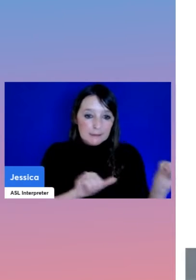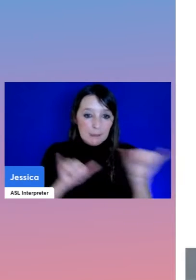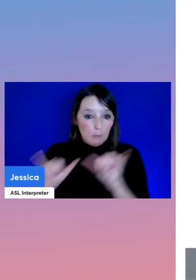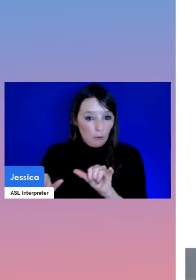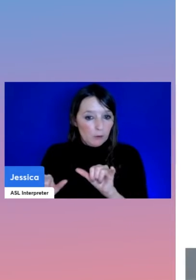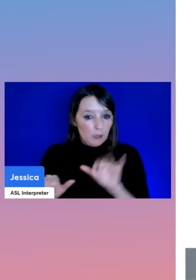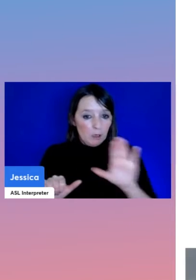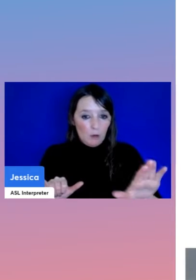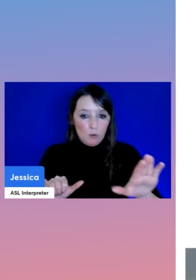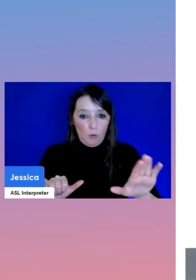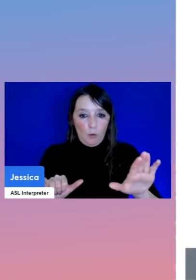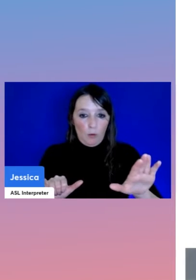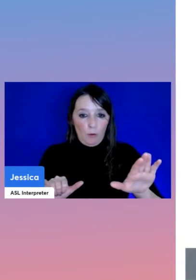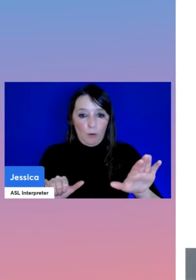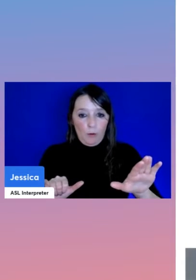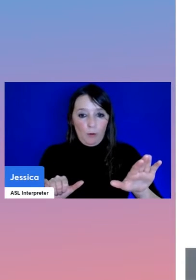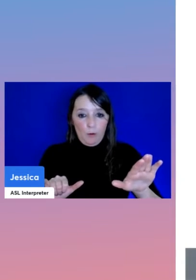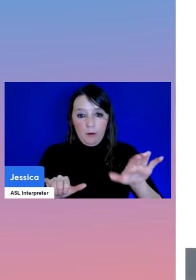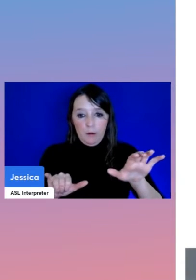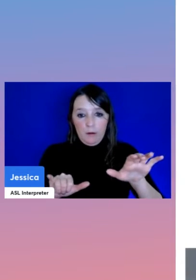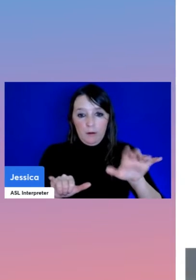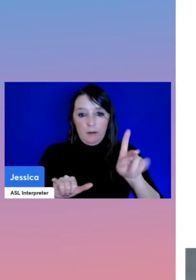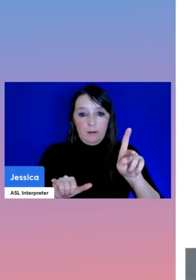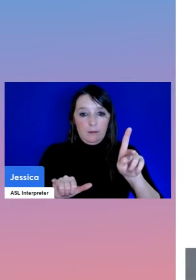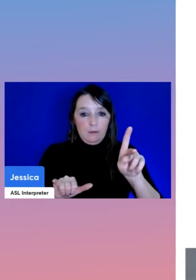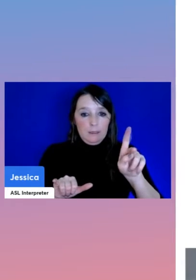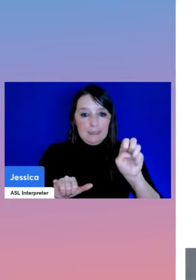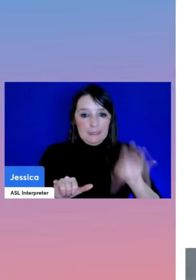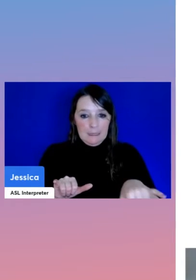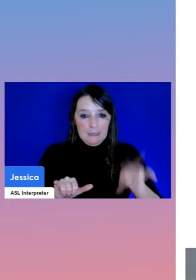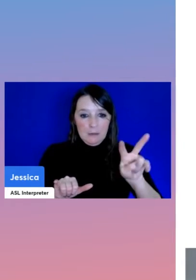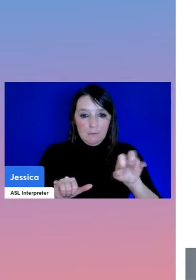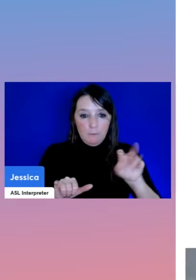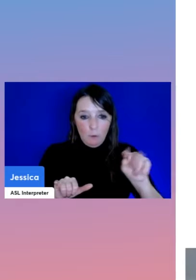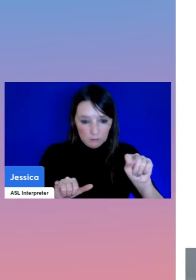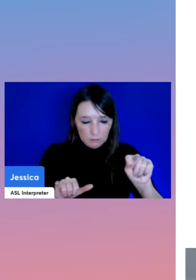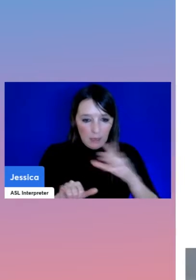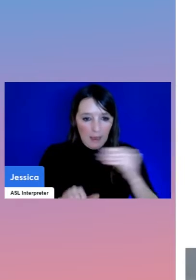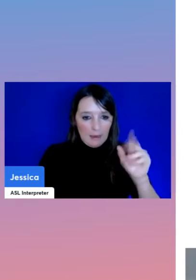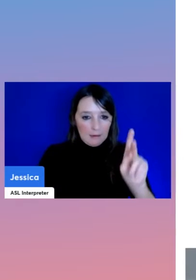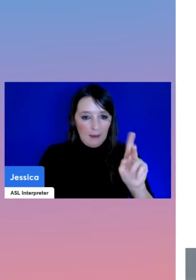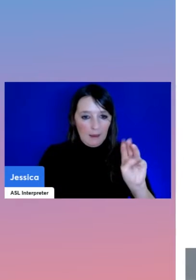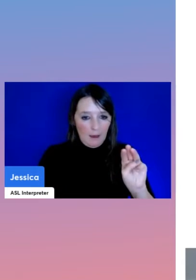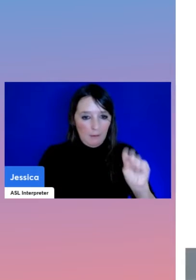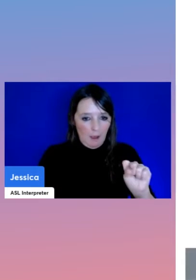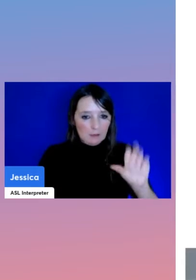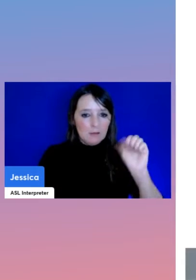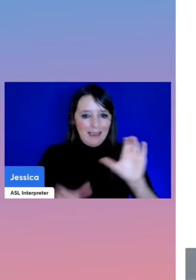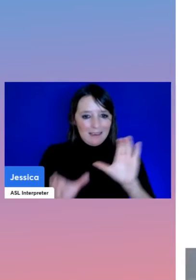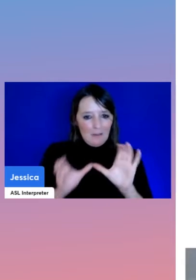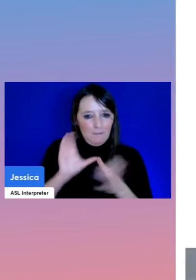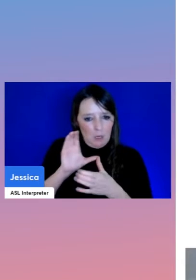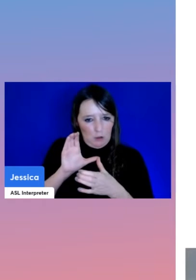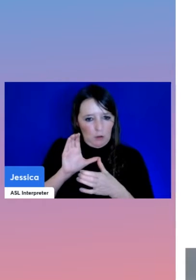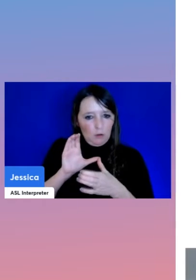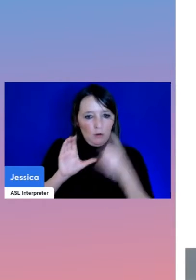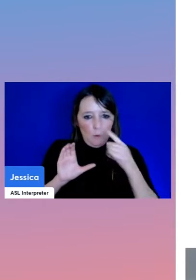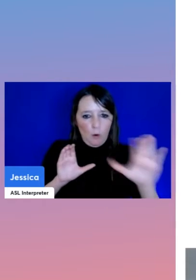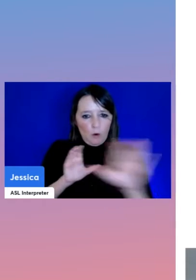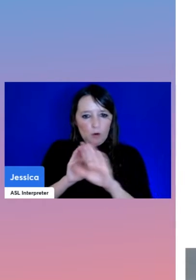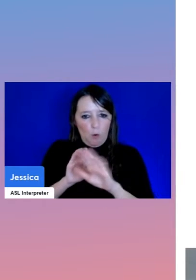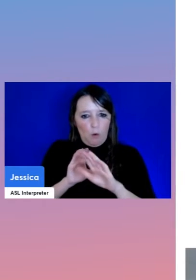Vault and GCP Cloud KMS can be configured for auto-unsealing Vault. We could